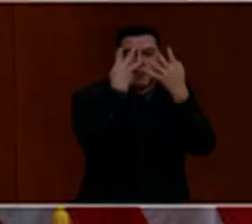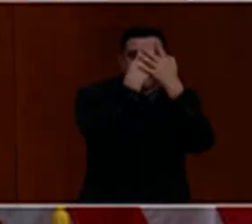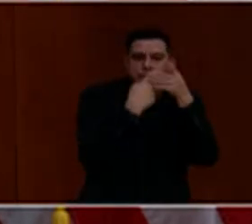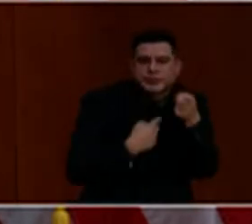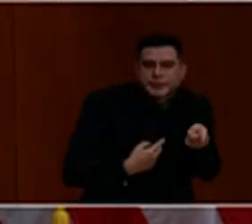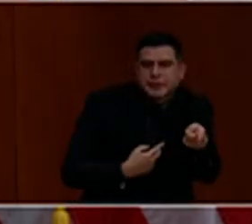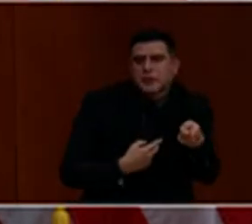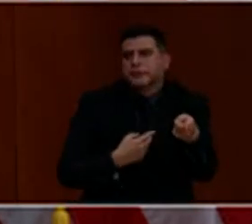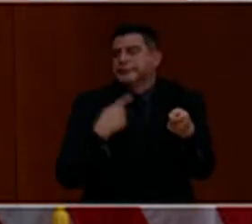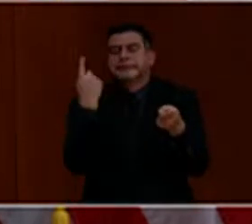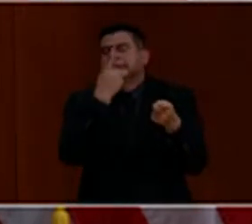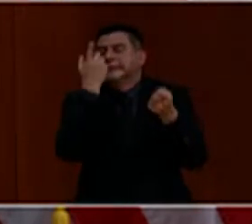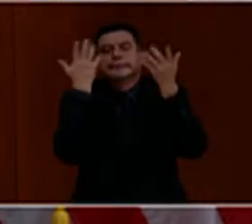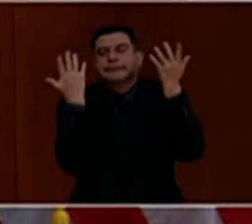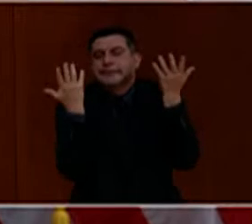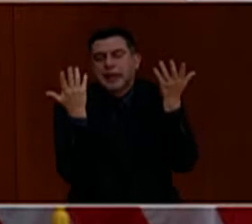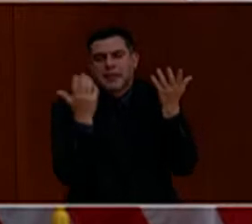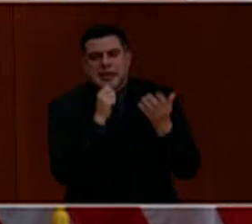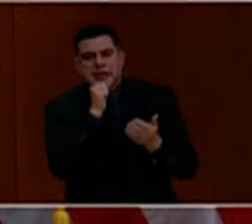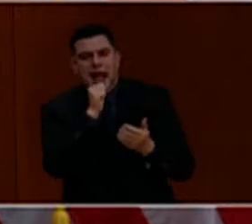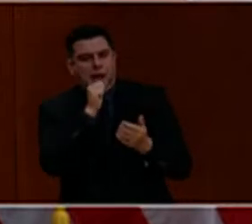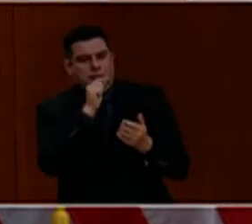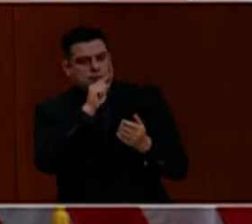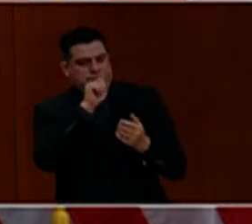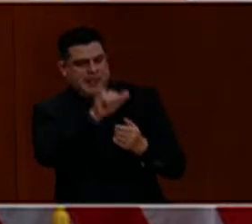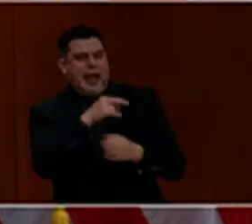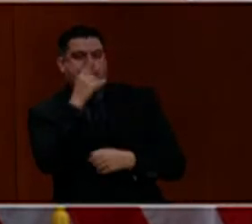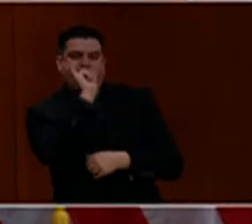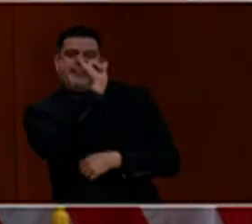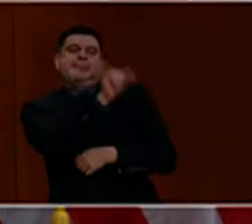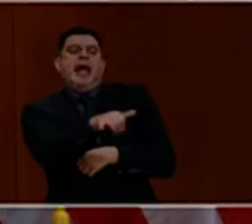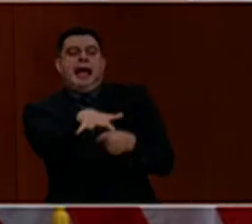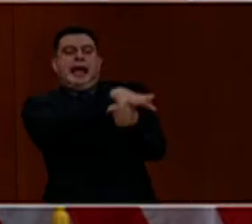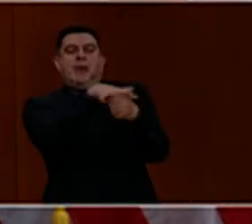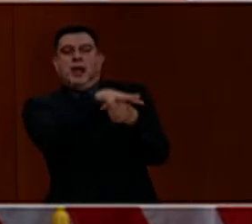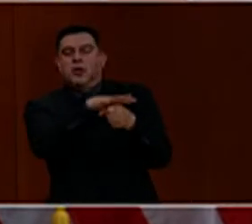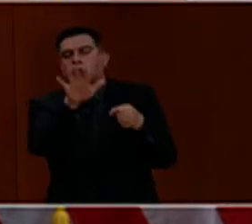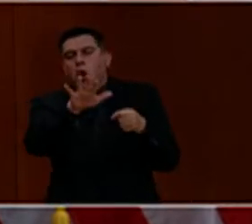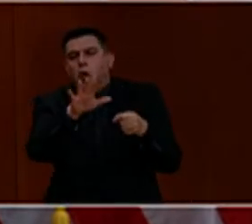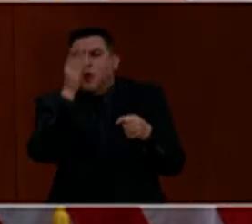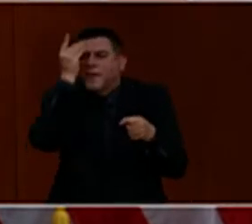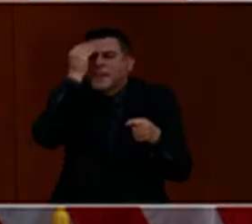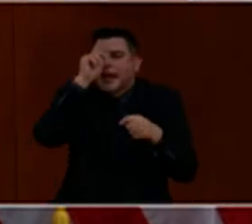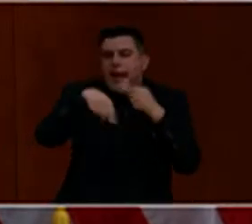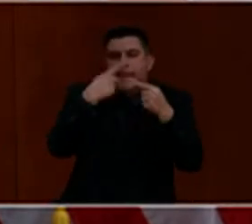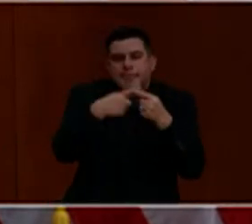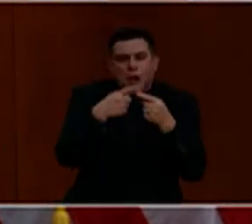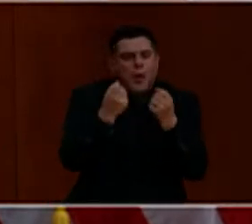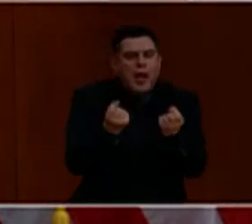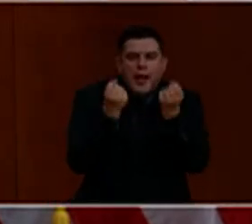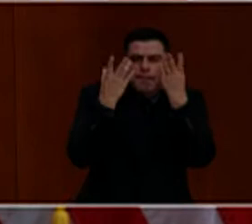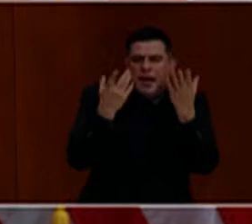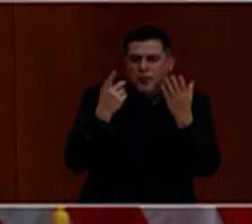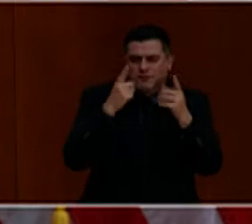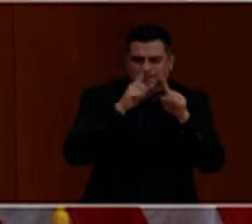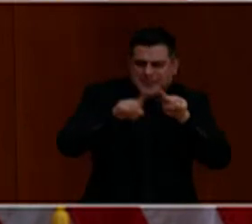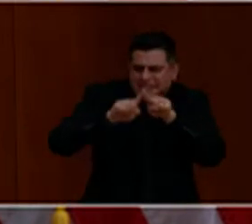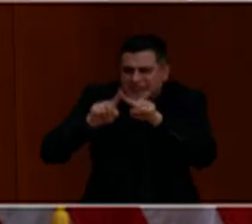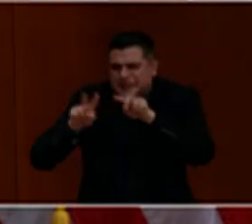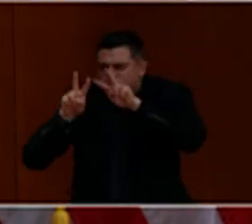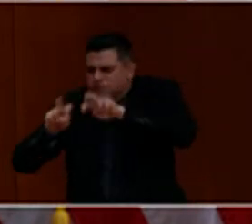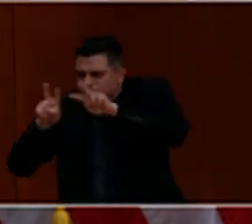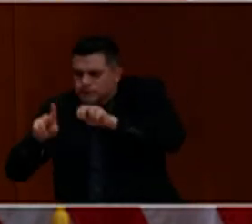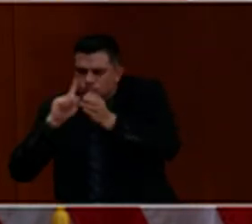of the overall community. So I think all those things need to be put in their proper context. But that said,